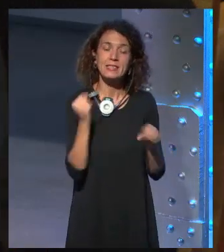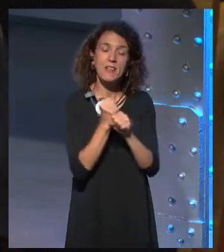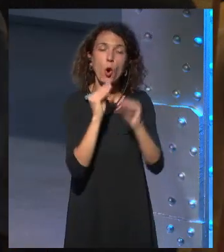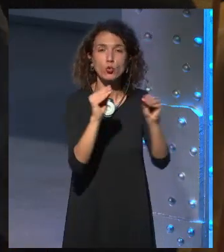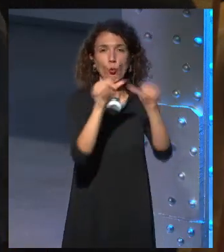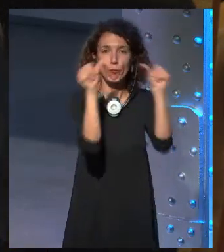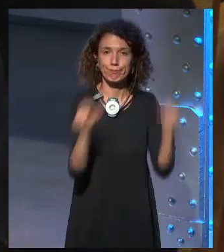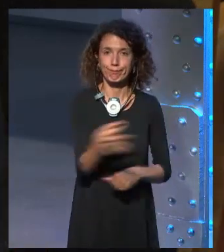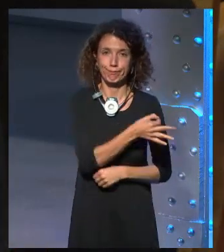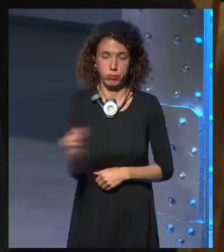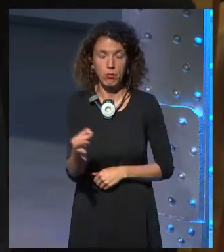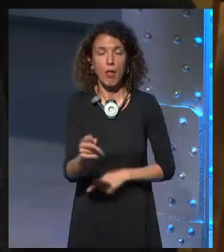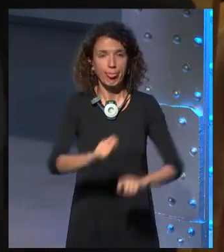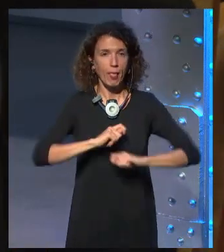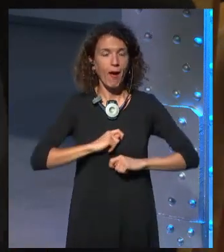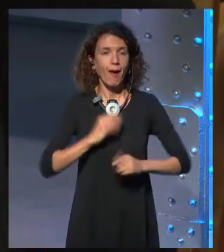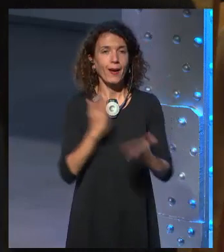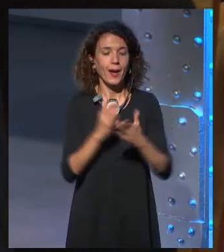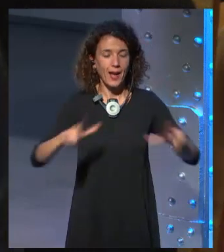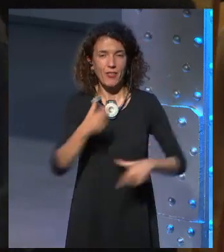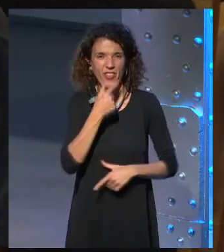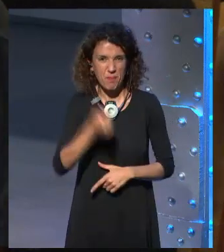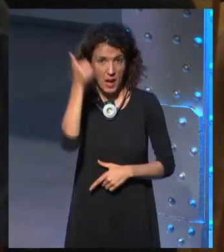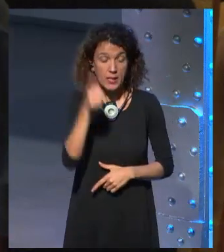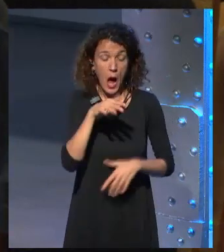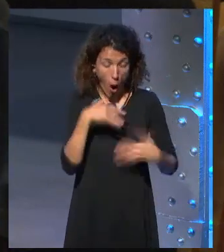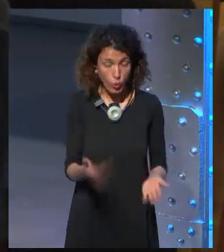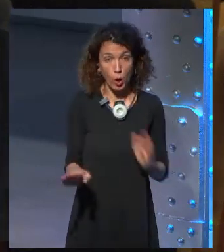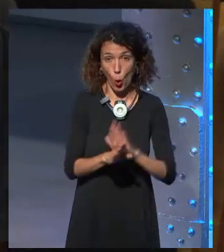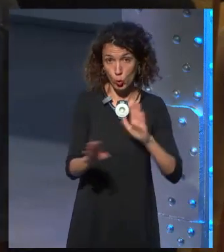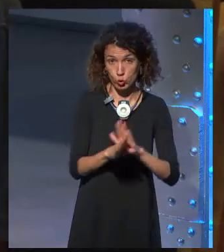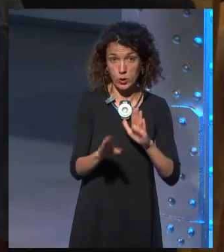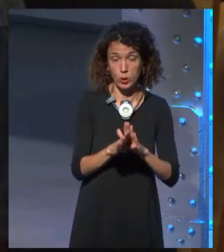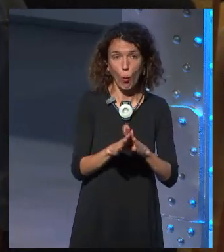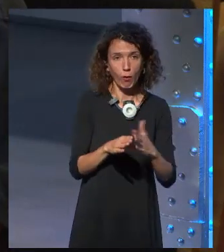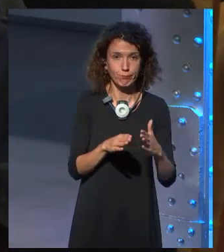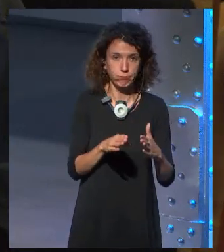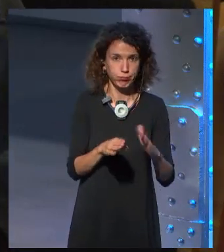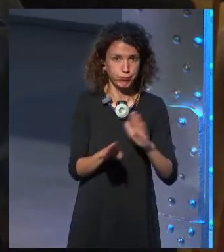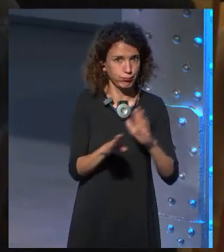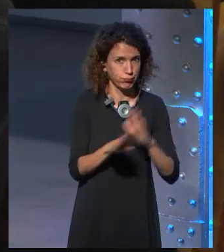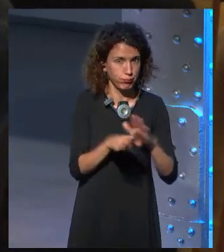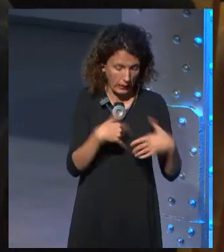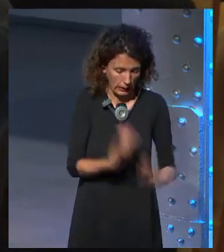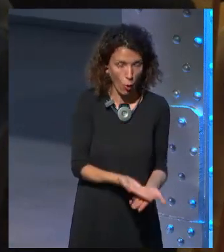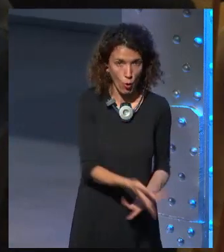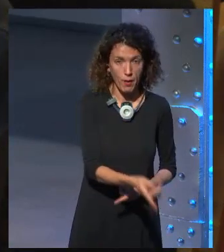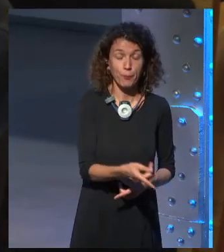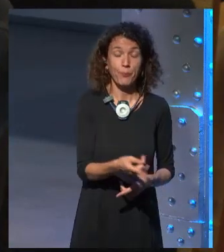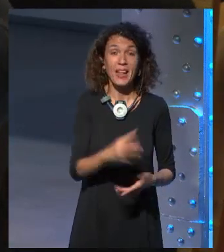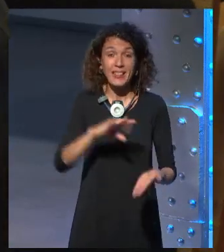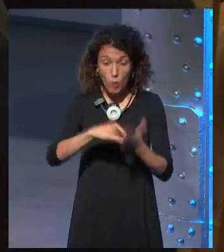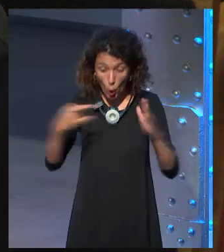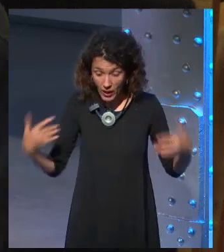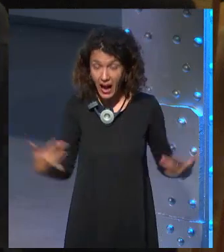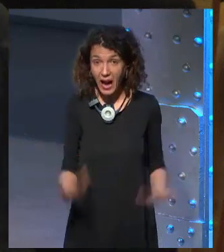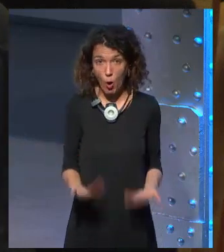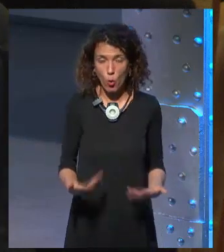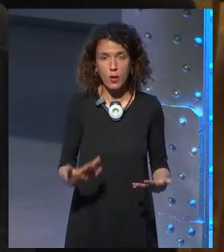formal of what they did, what they wanted to do, and made classes much easier, and that's why it exists